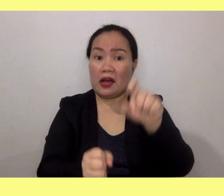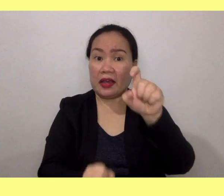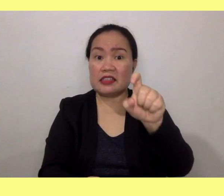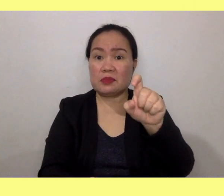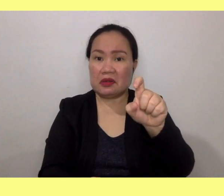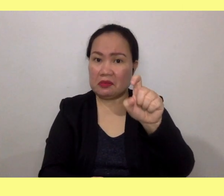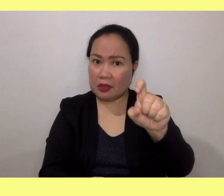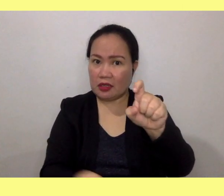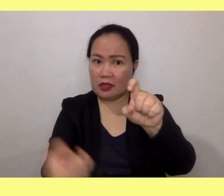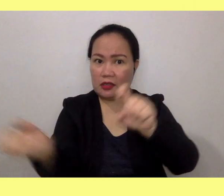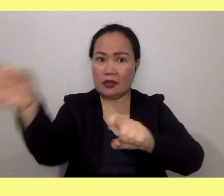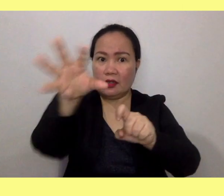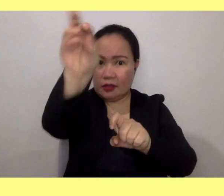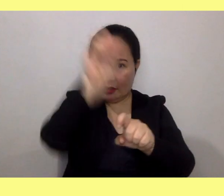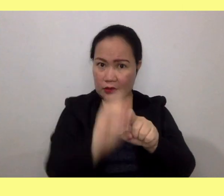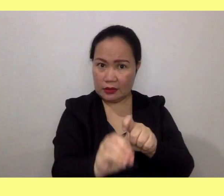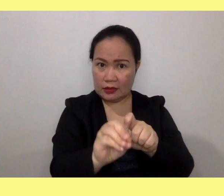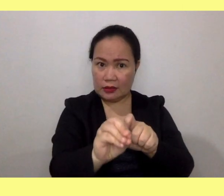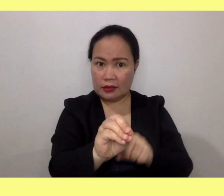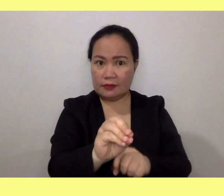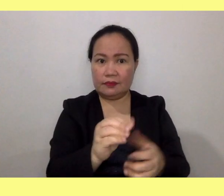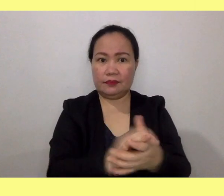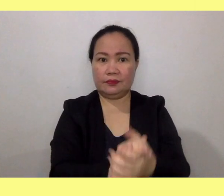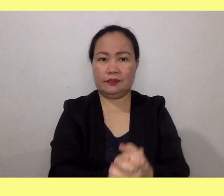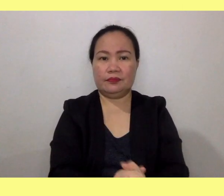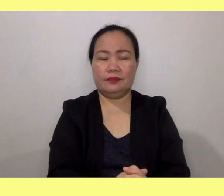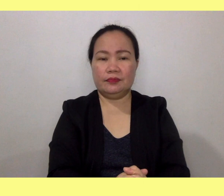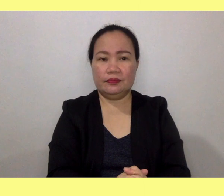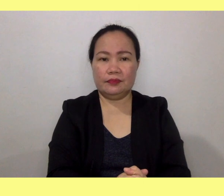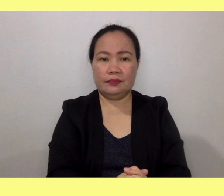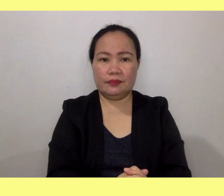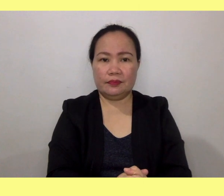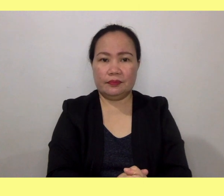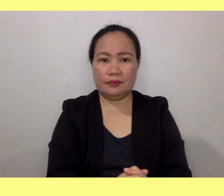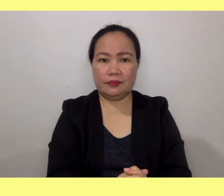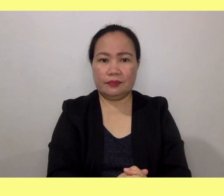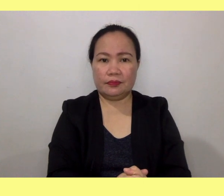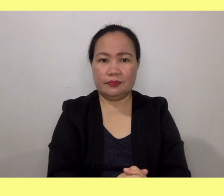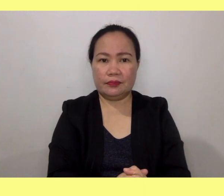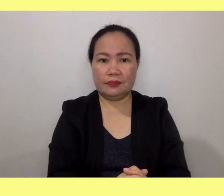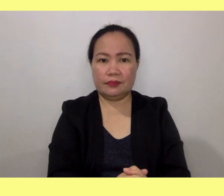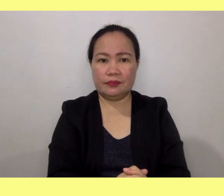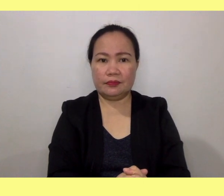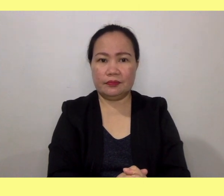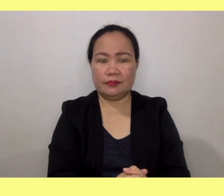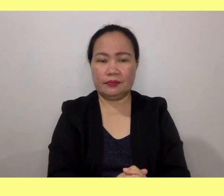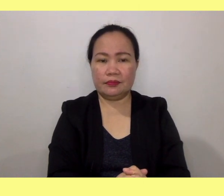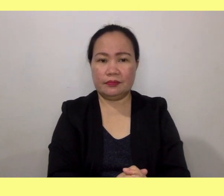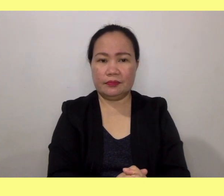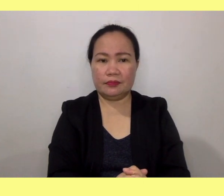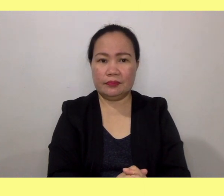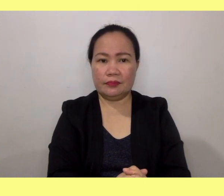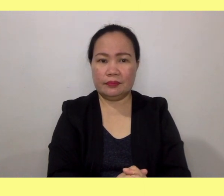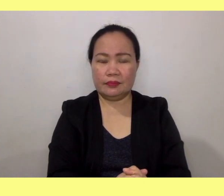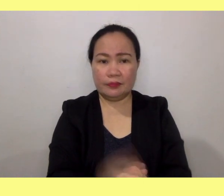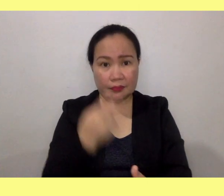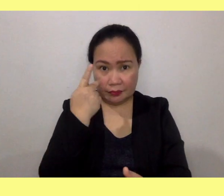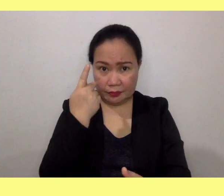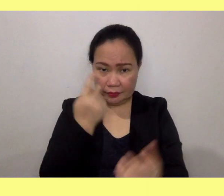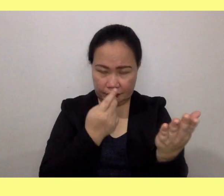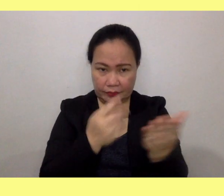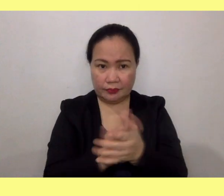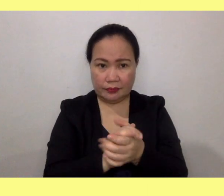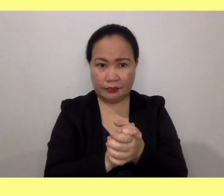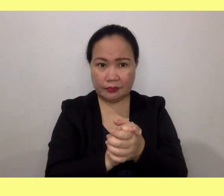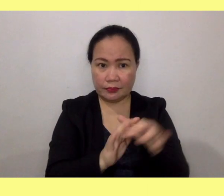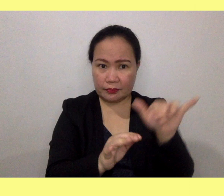ng x. So, substitute mo siya dito, i-substitute mo rin siya sa 1, positive 1. Okay? So, let's